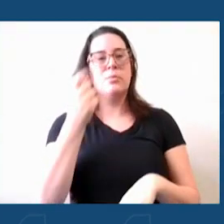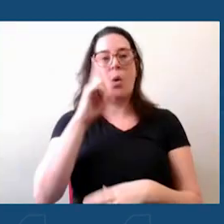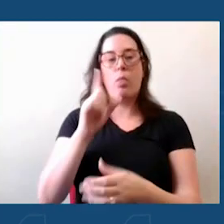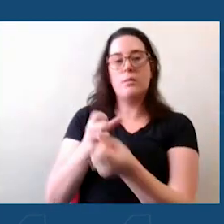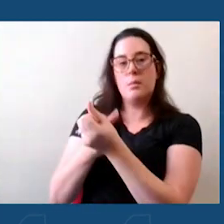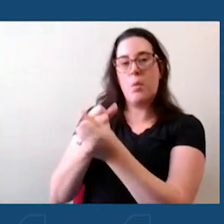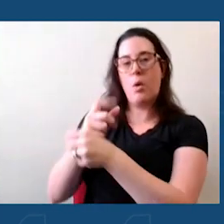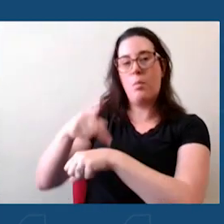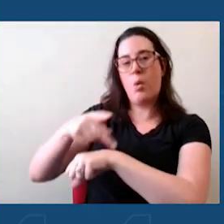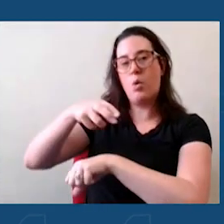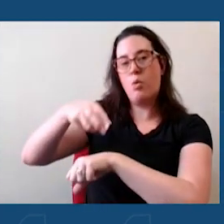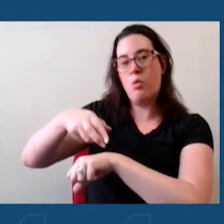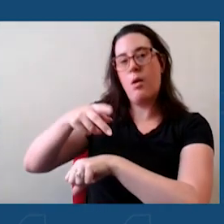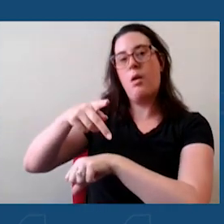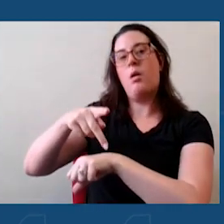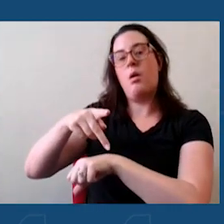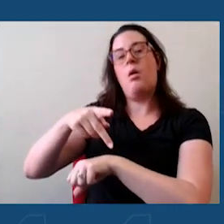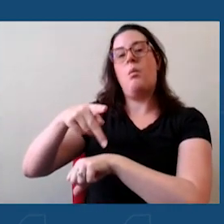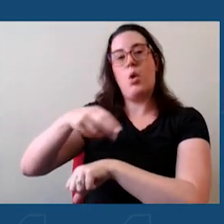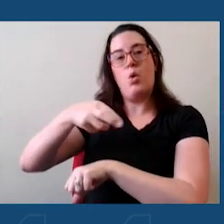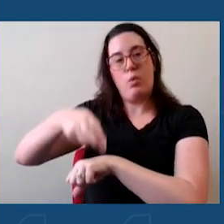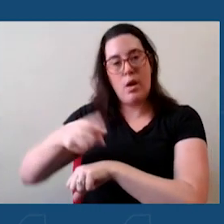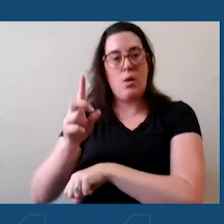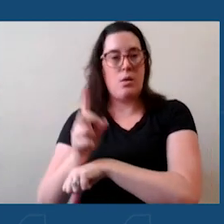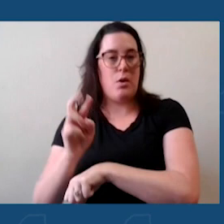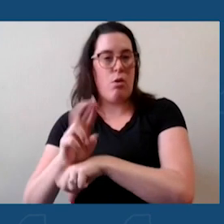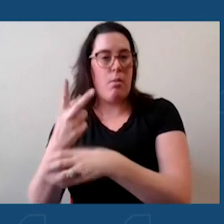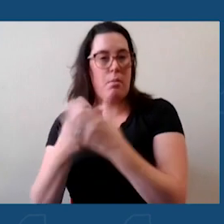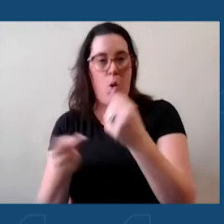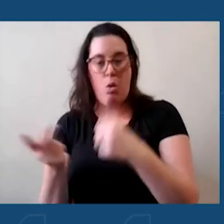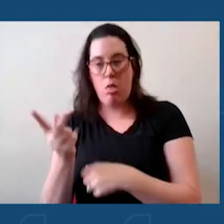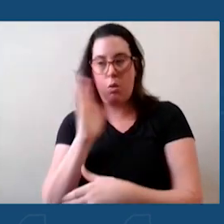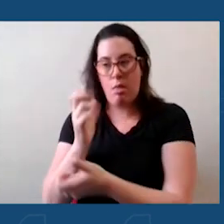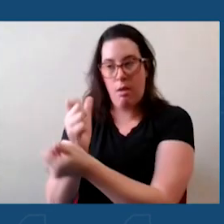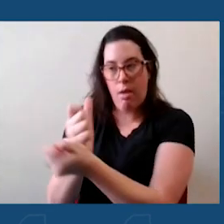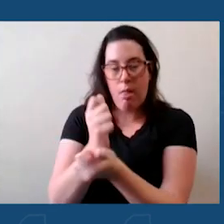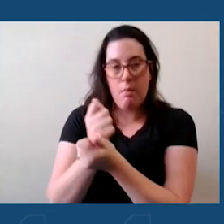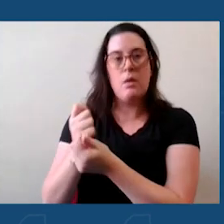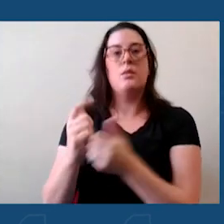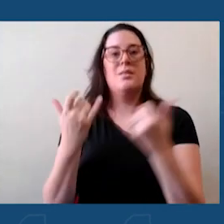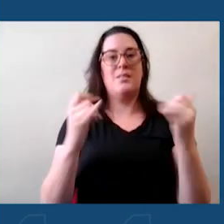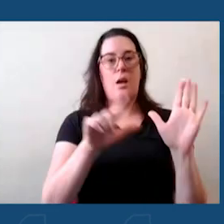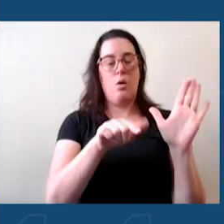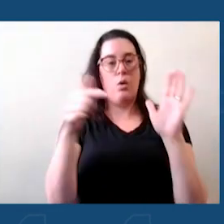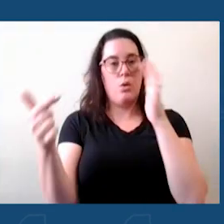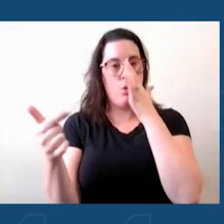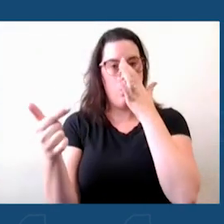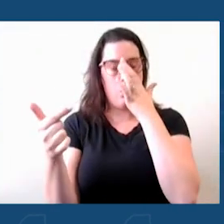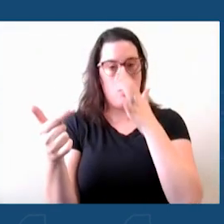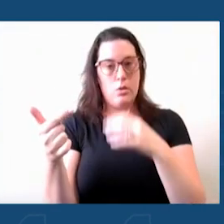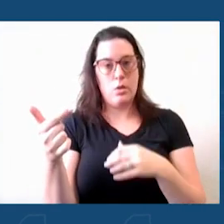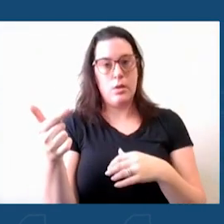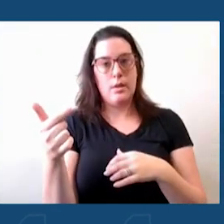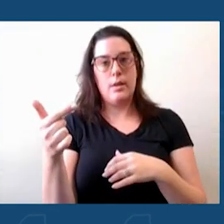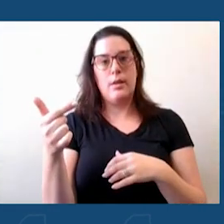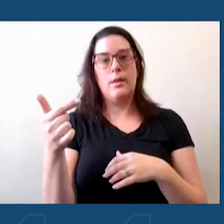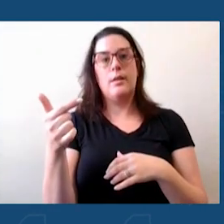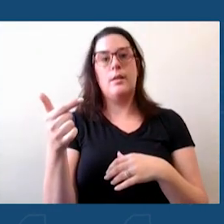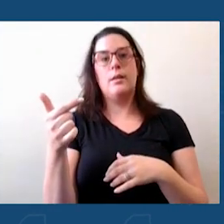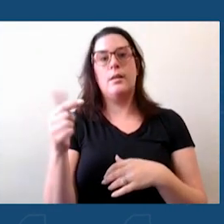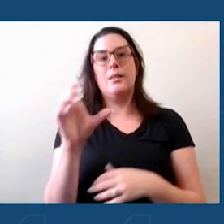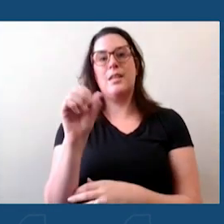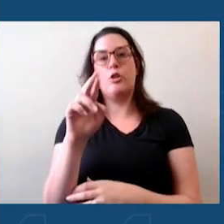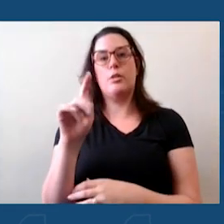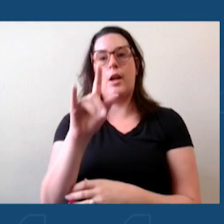Rico, but the Dominican Republic should they need it. So at this point, I'm going to turn it over to our Secretary of State